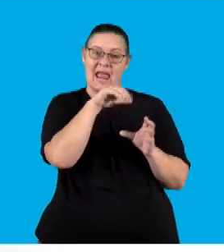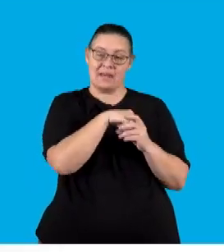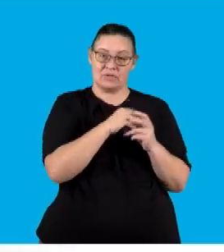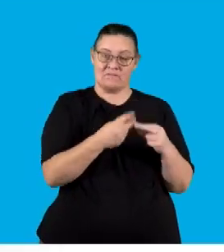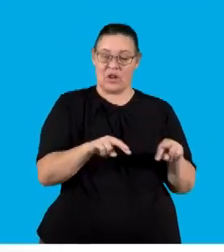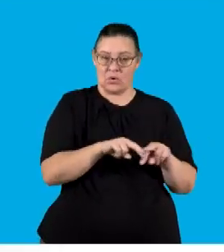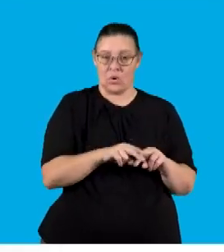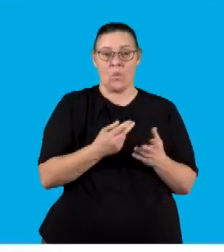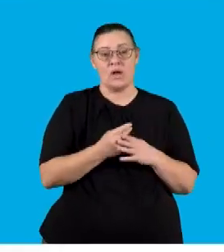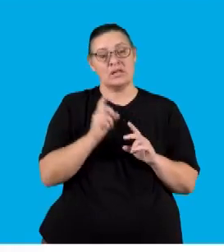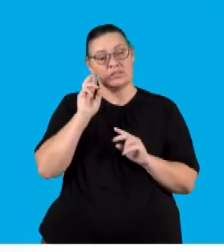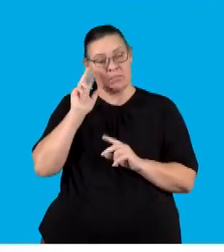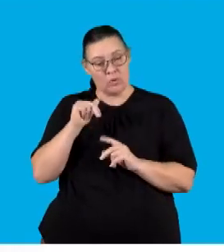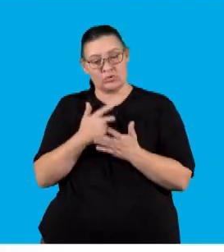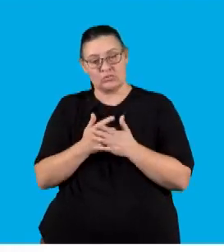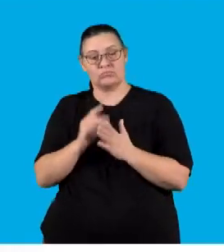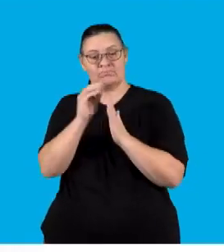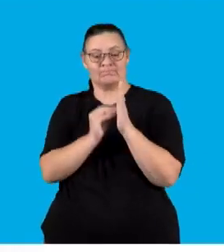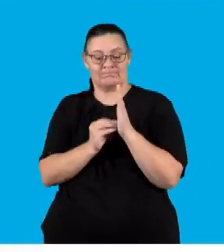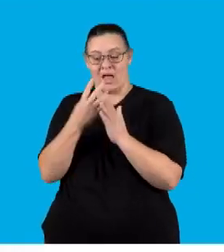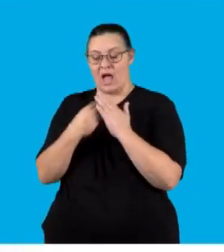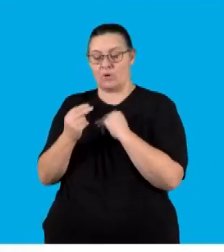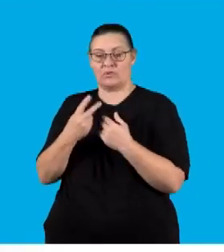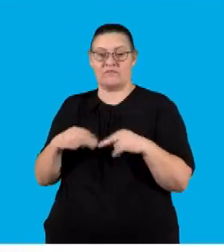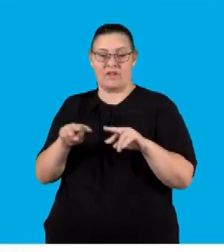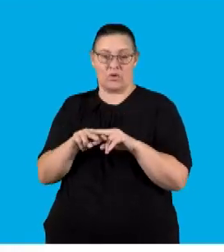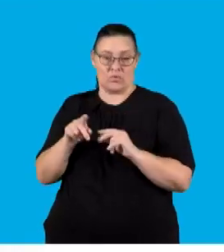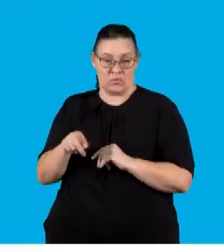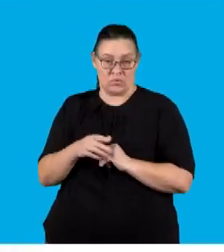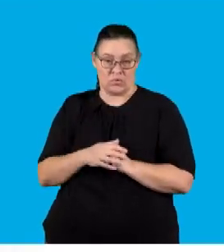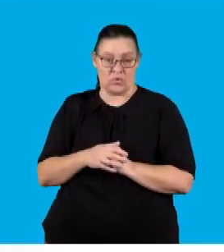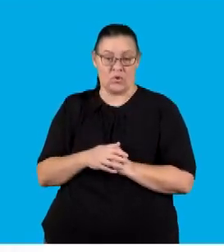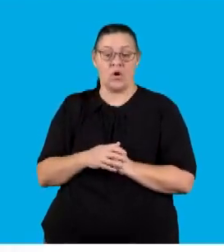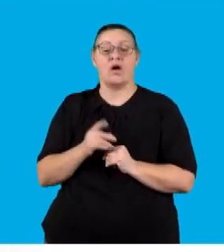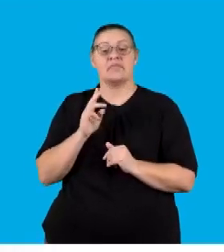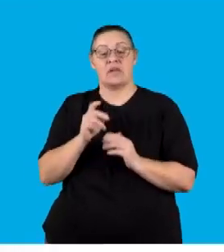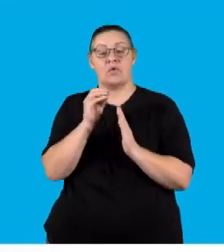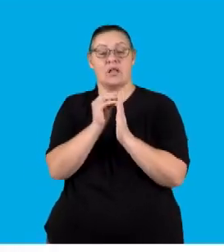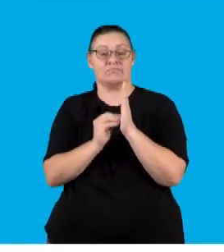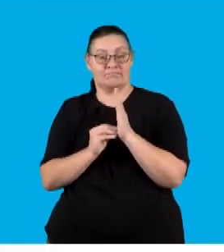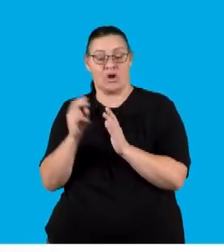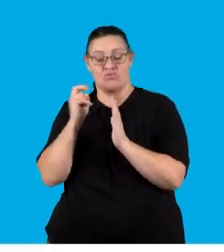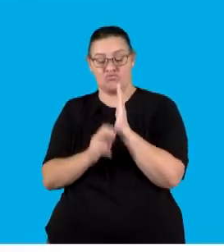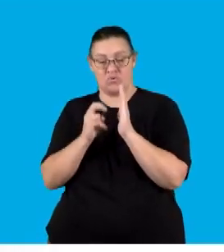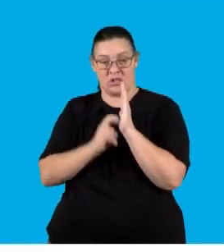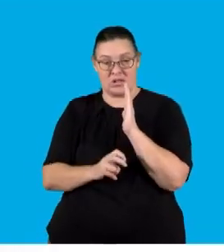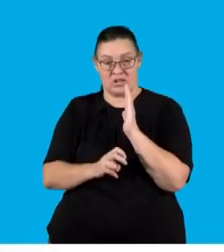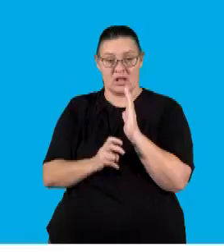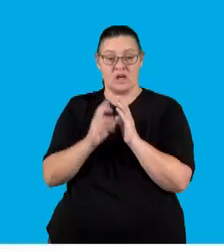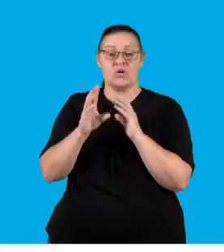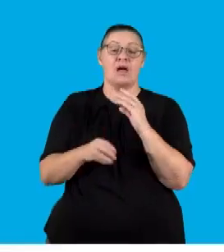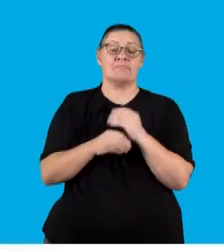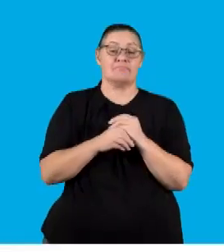values, and we are supposed to now write down the output values for starters, and then we are going to write down this rule as